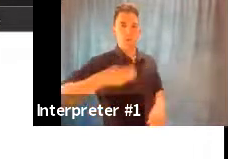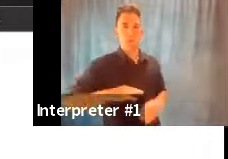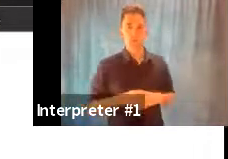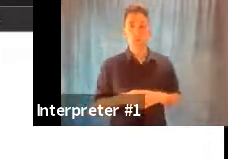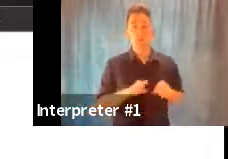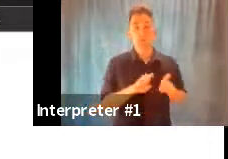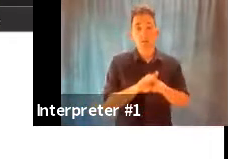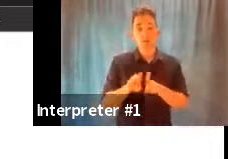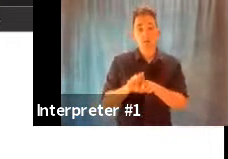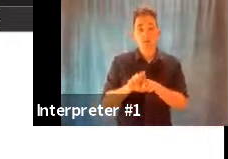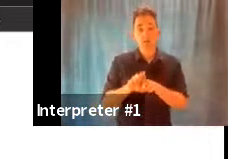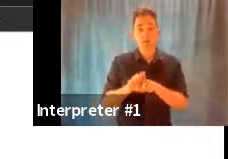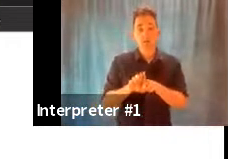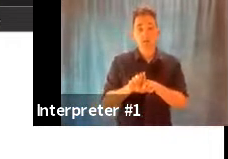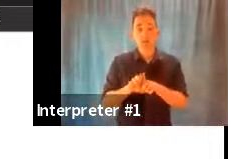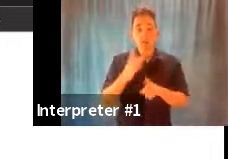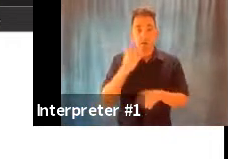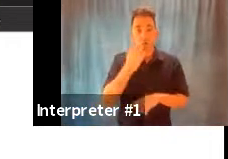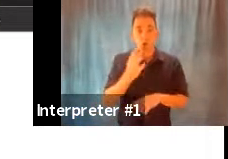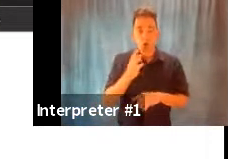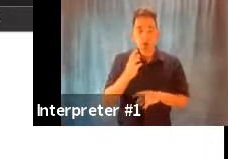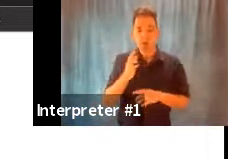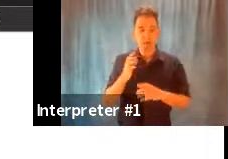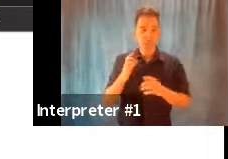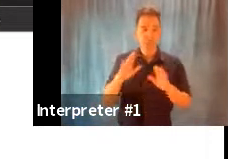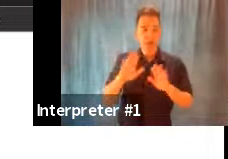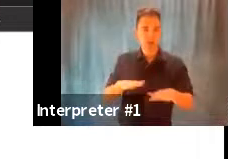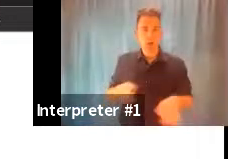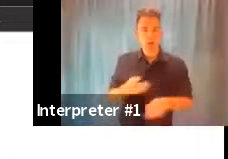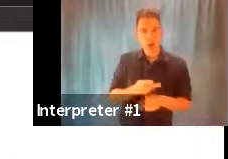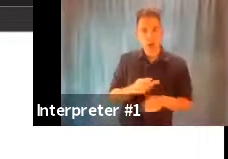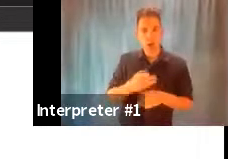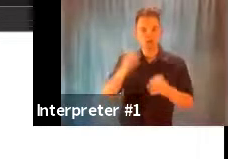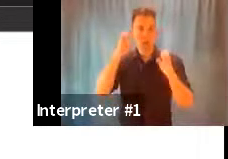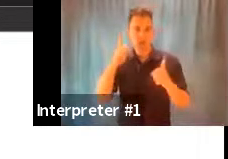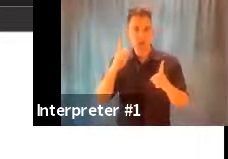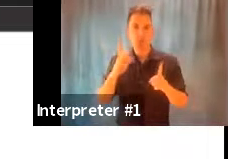childhood and early care and education in our city. Next slide.